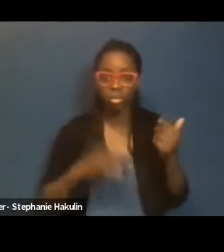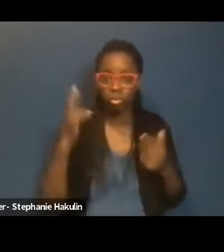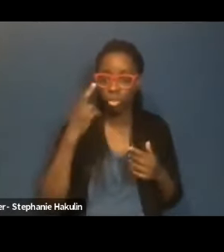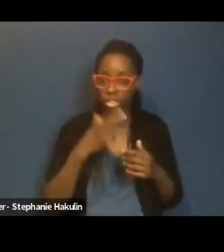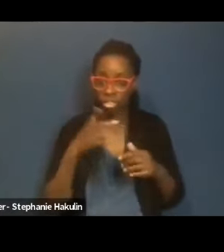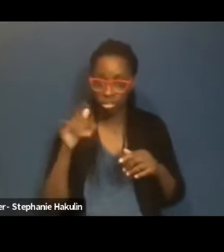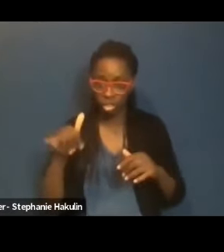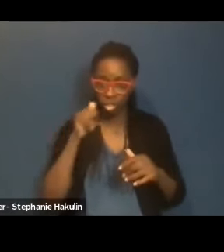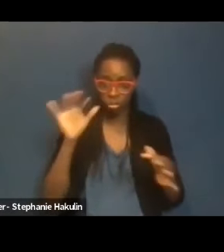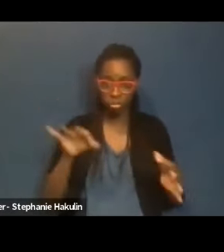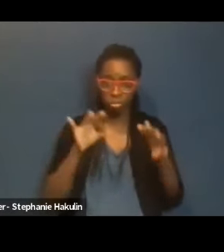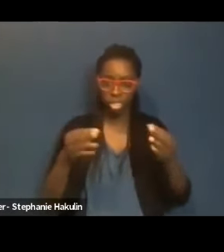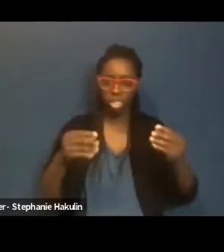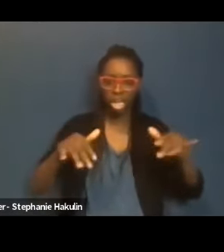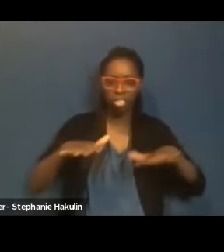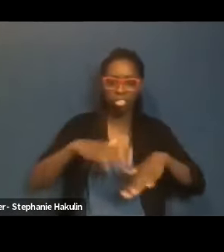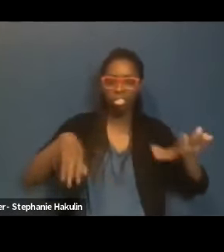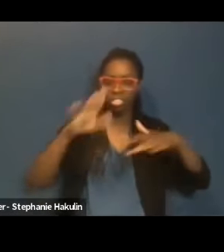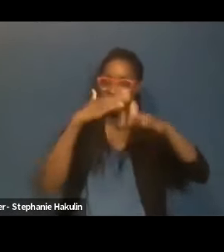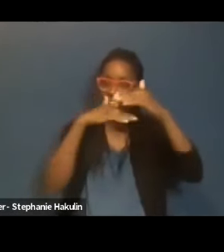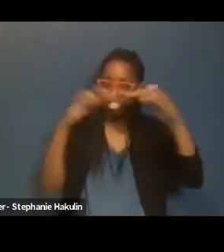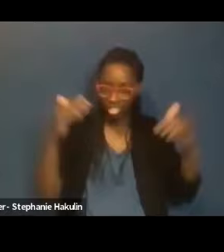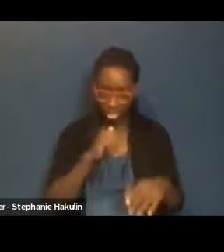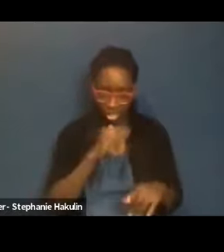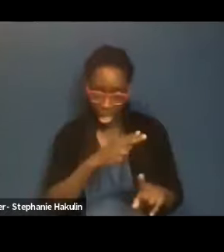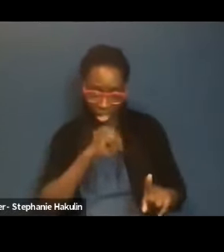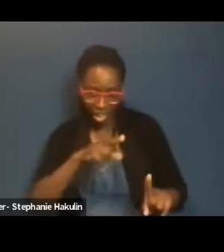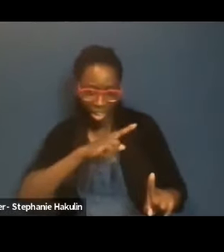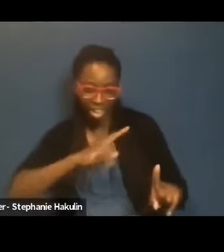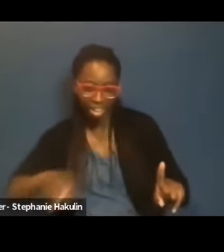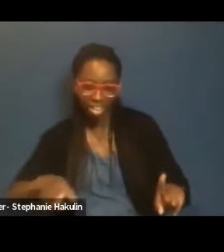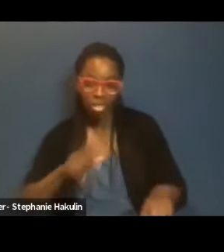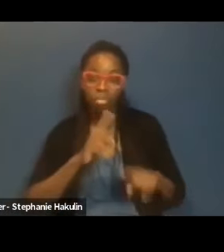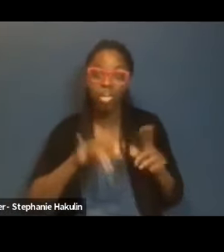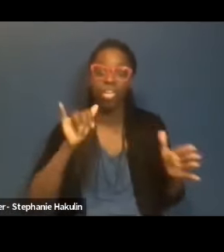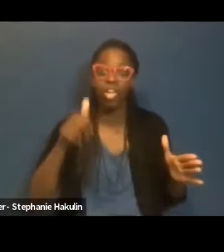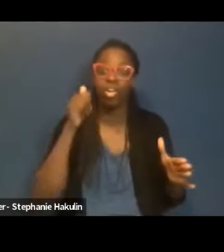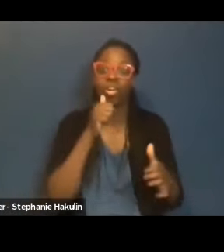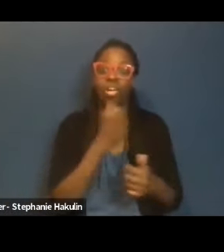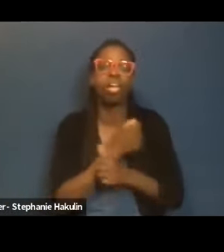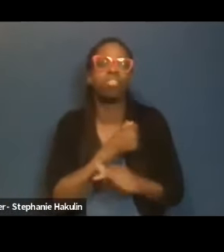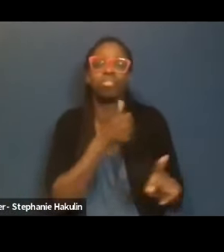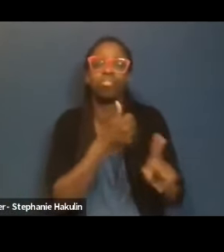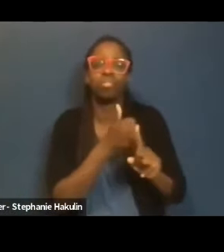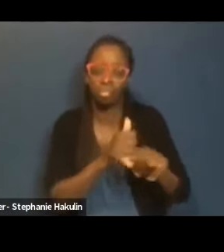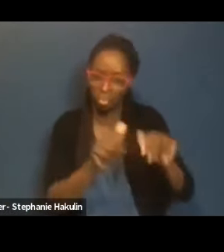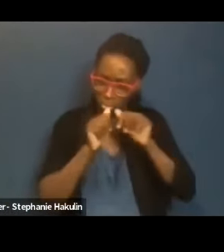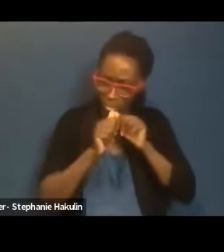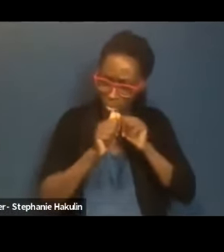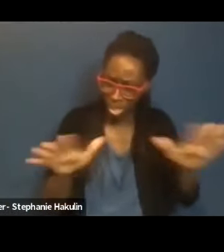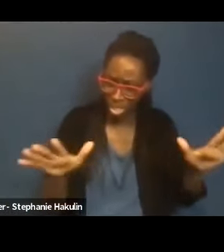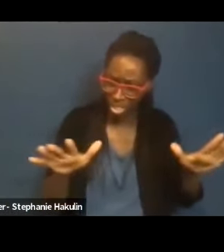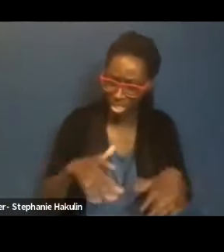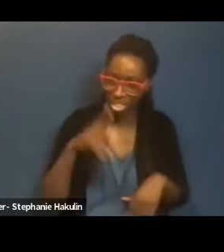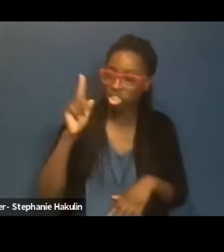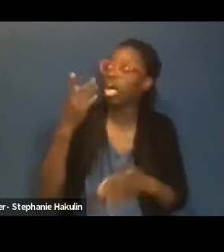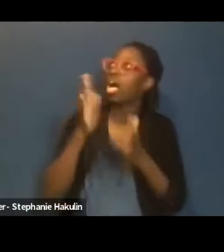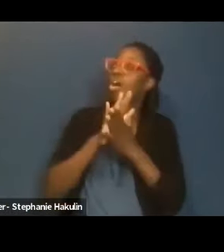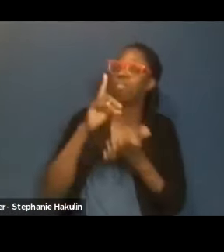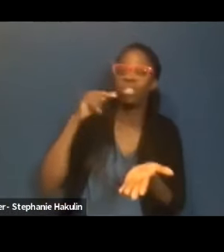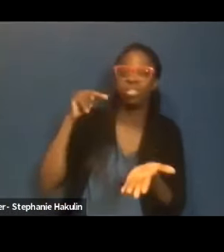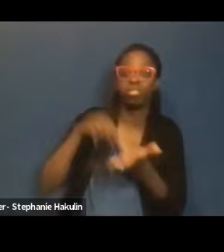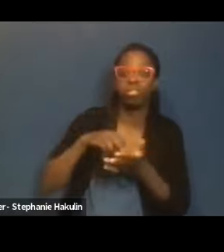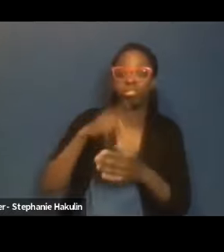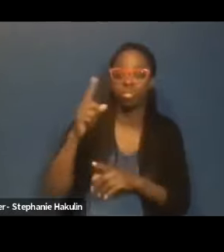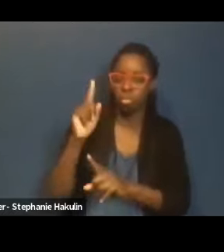For some girls, love is a blessing, the man she constantly asks for when she's on her knees, the one she'll say yes to when he gets on one